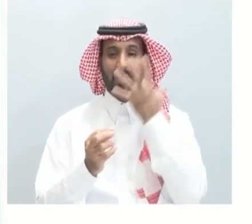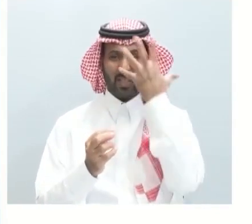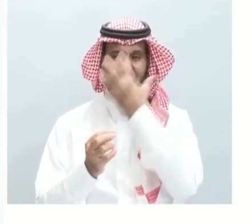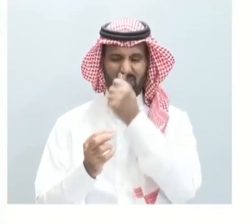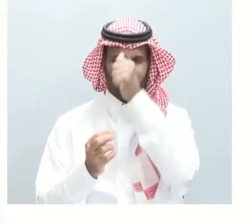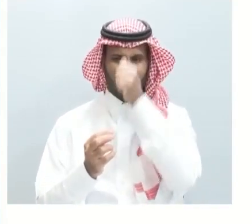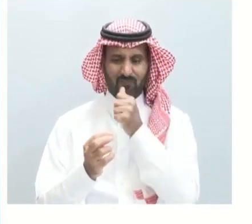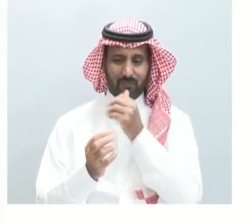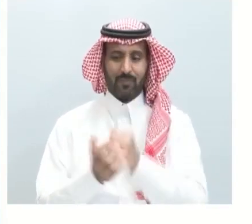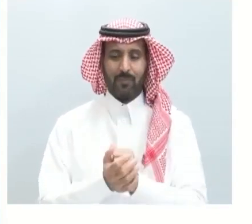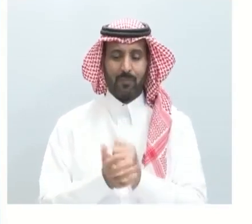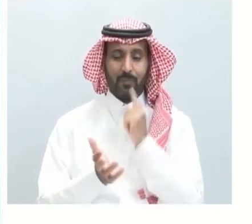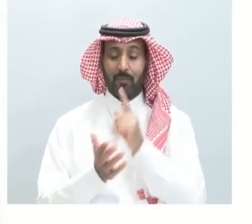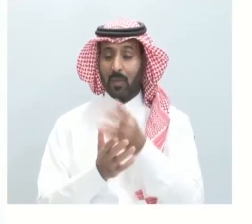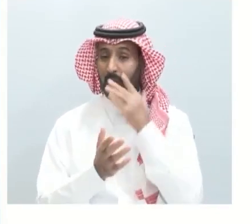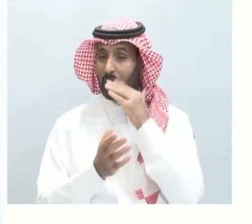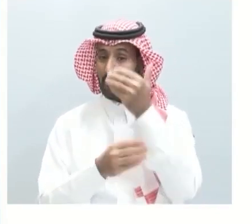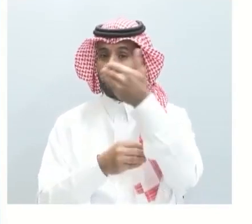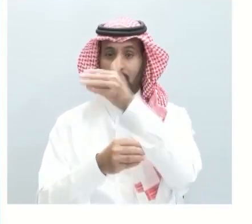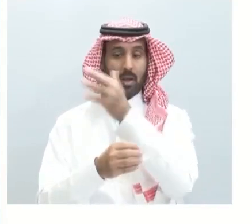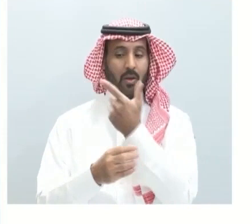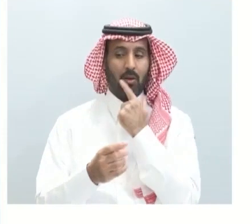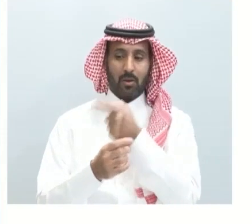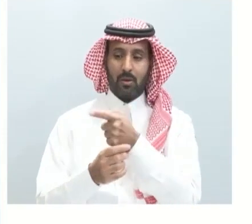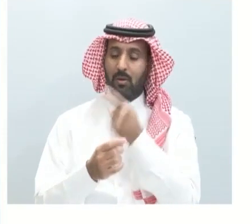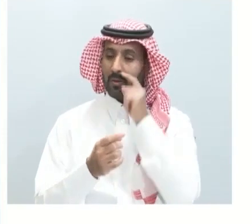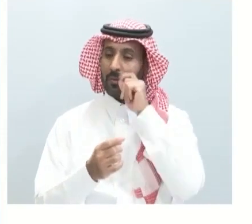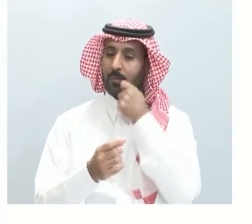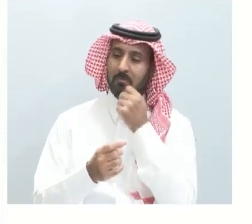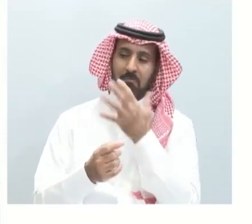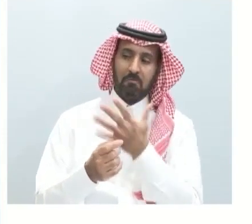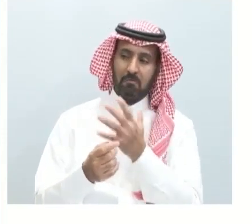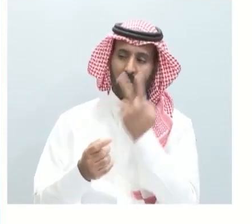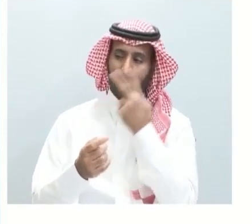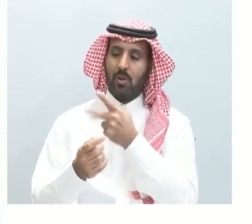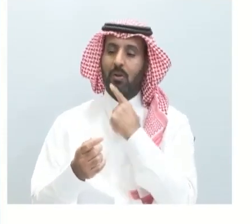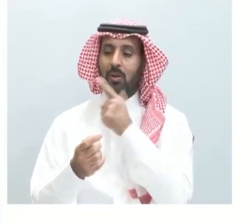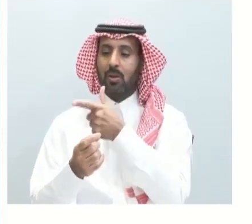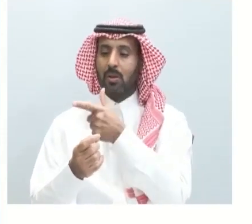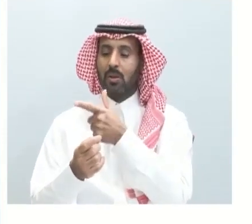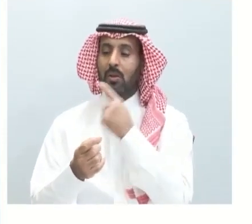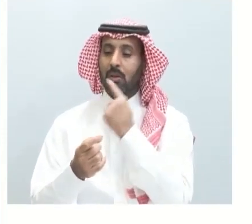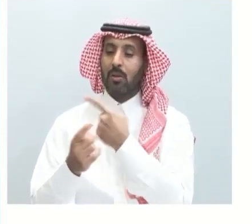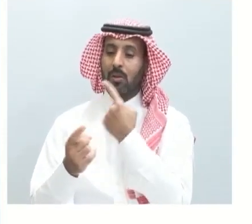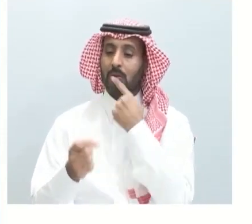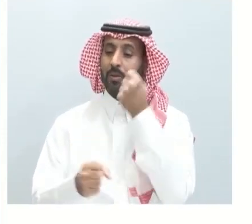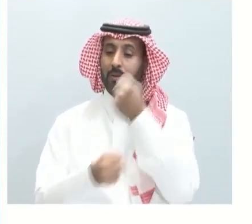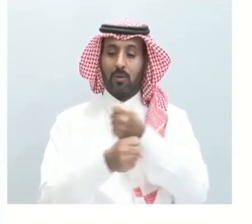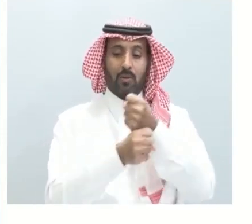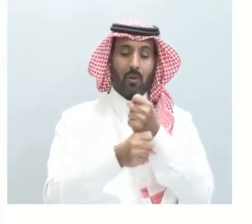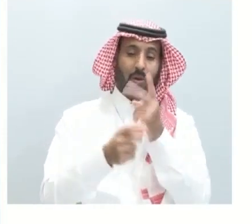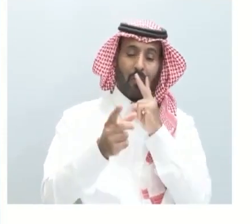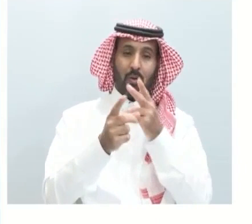seeing red flying colors here what do you think man might be saying the man standing next to the